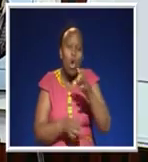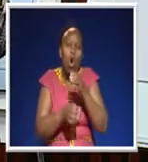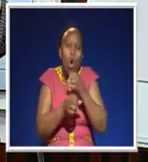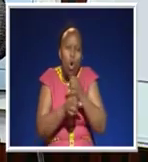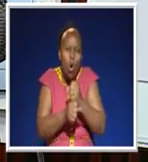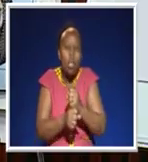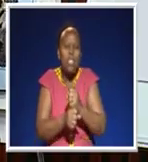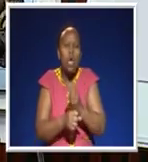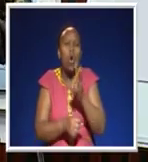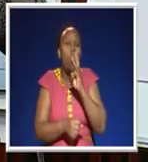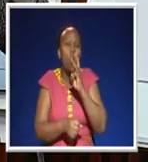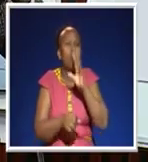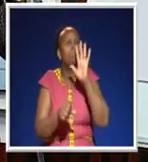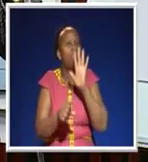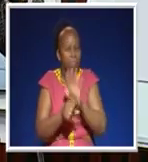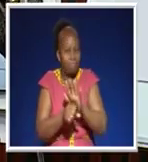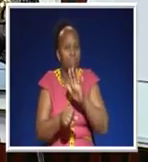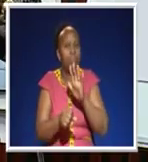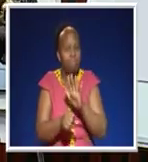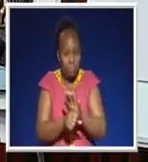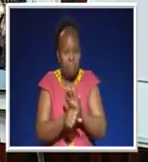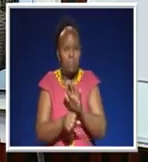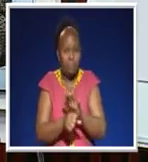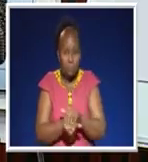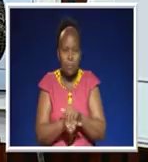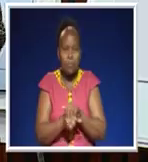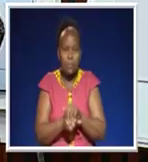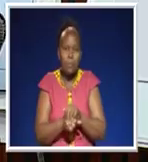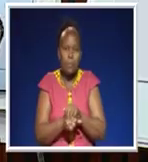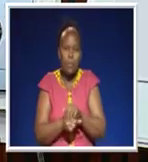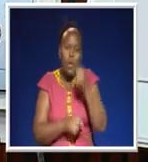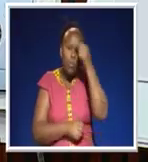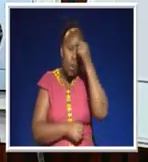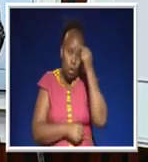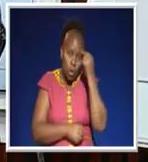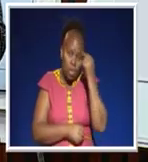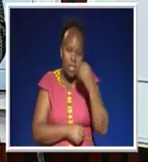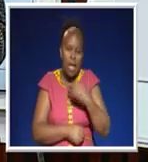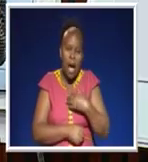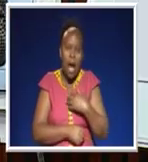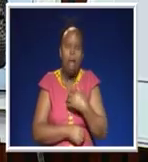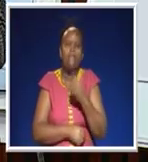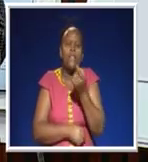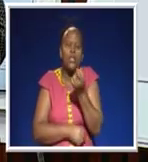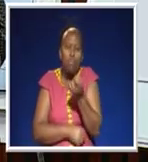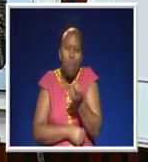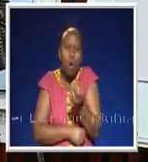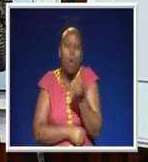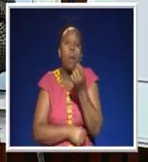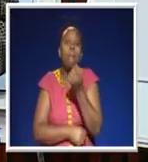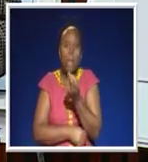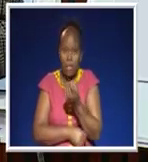Clay soil holds a lot of water because of the size of its